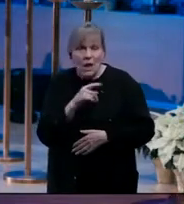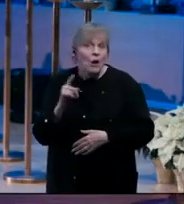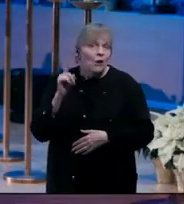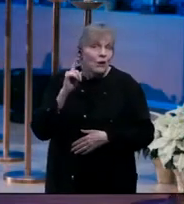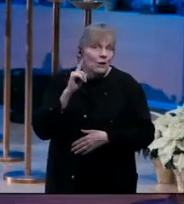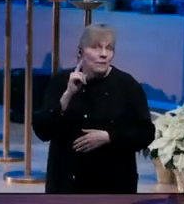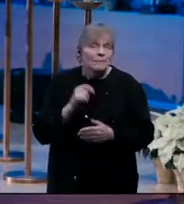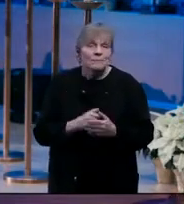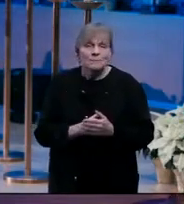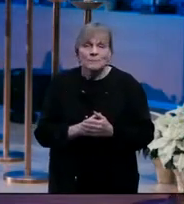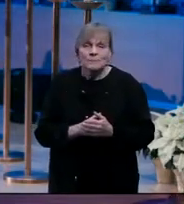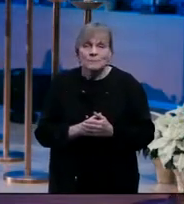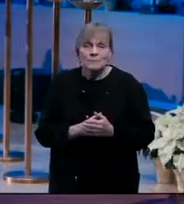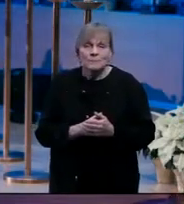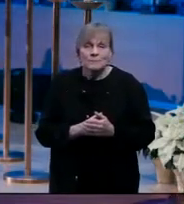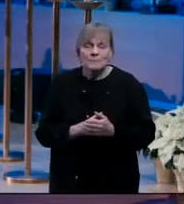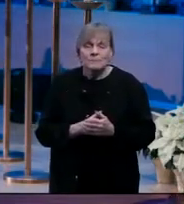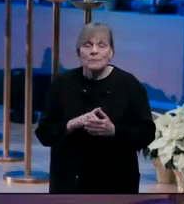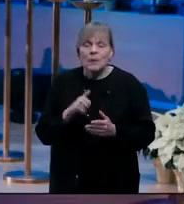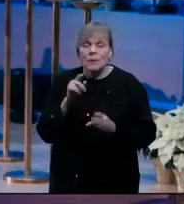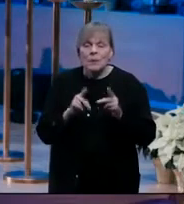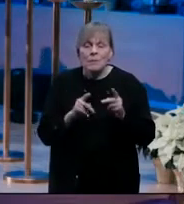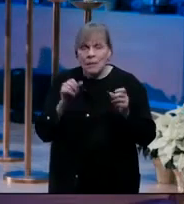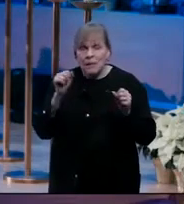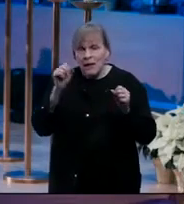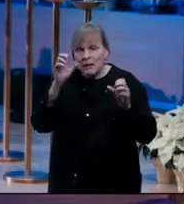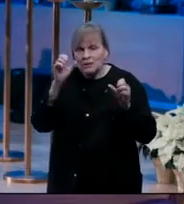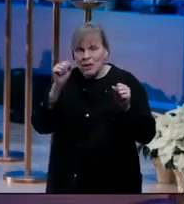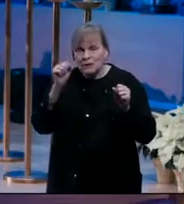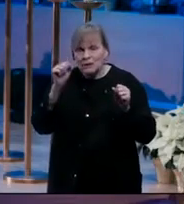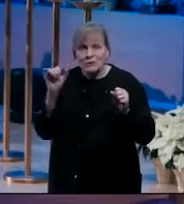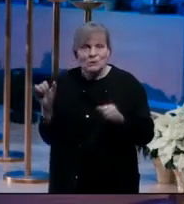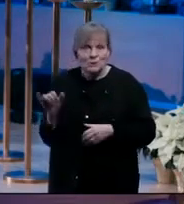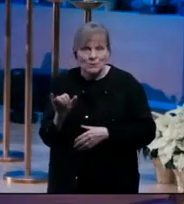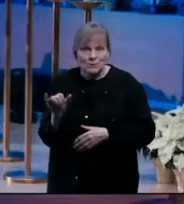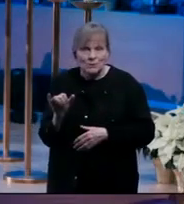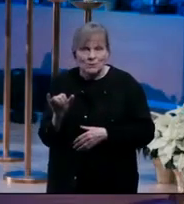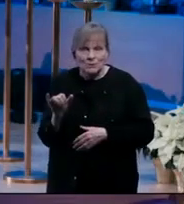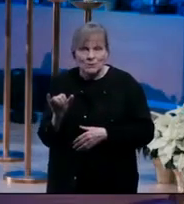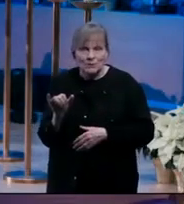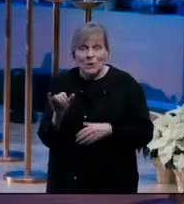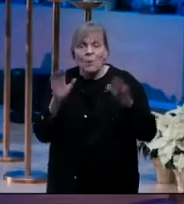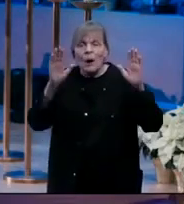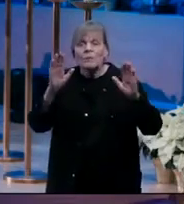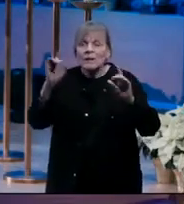heard, that others might be astonished by this